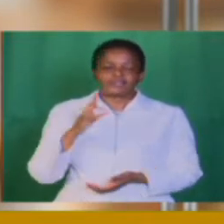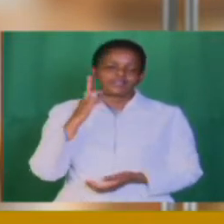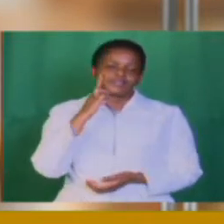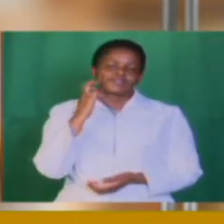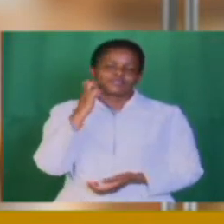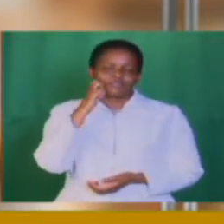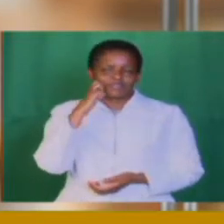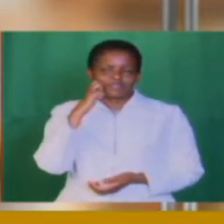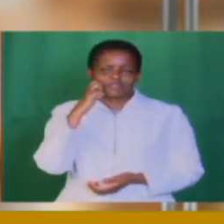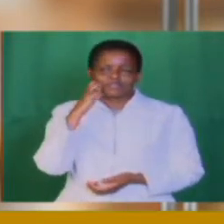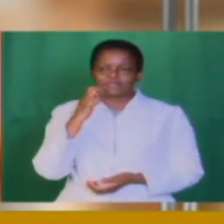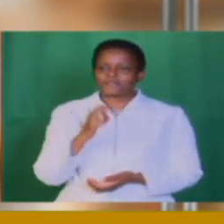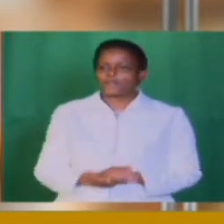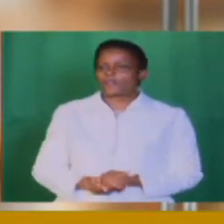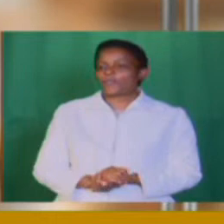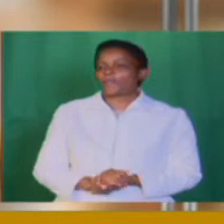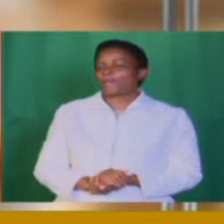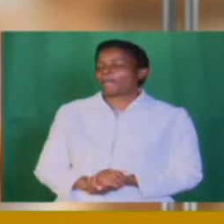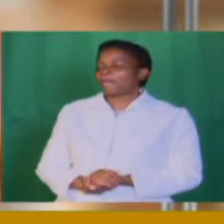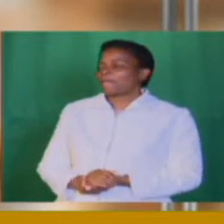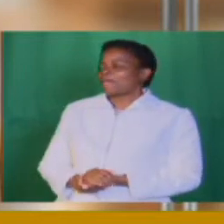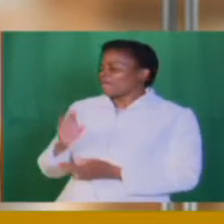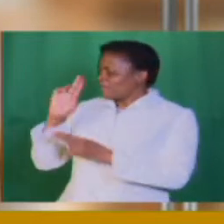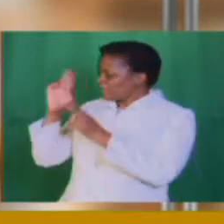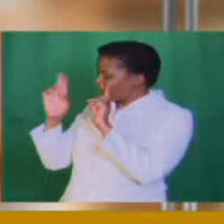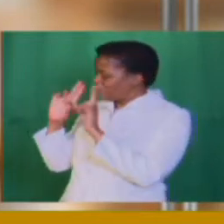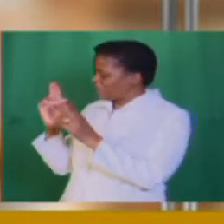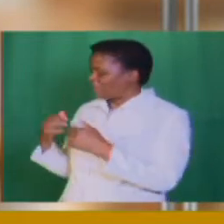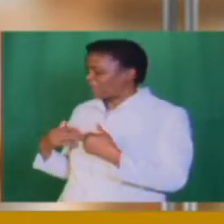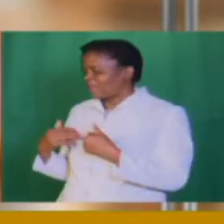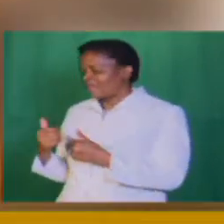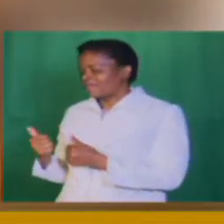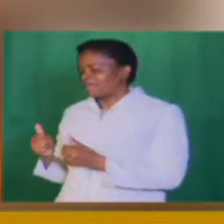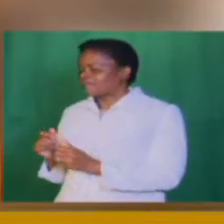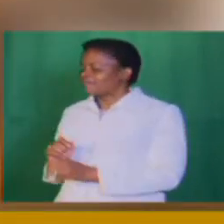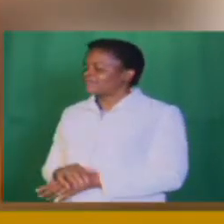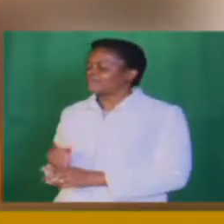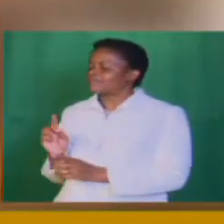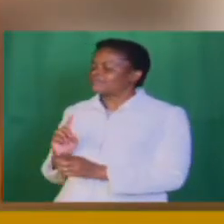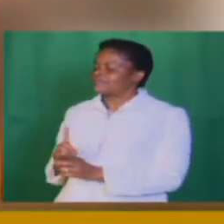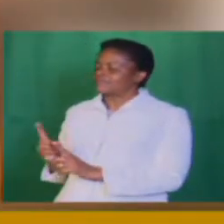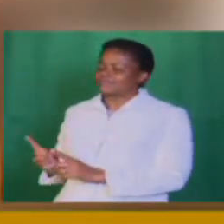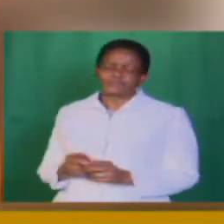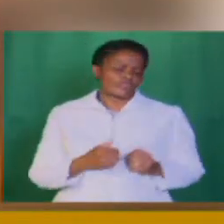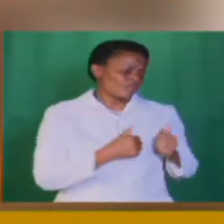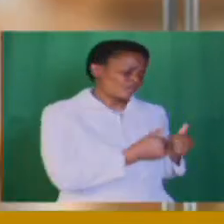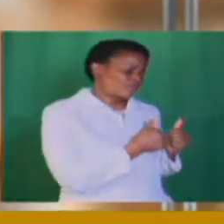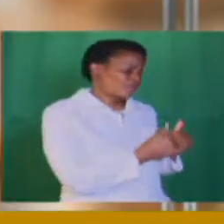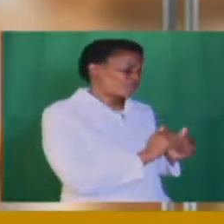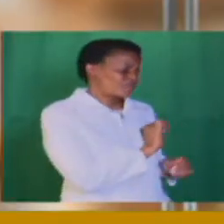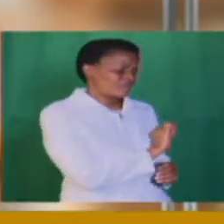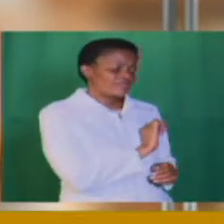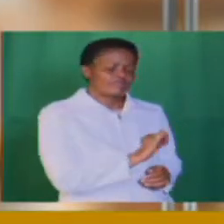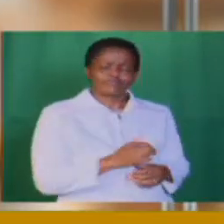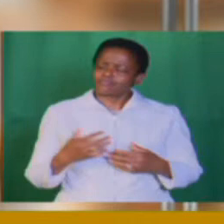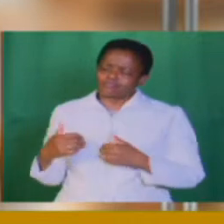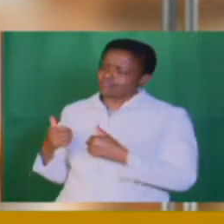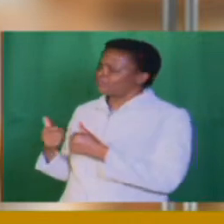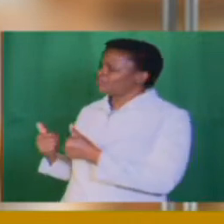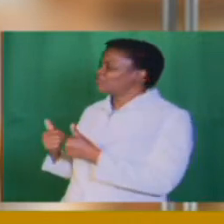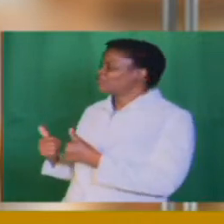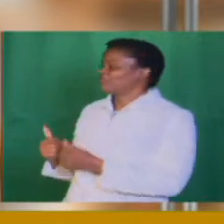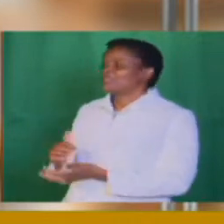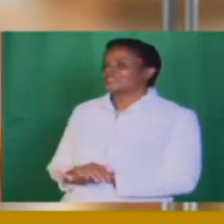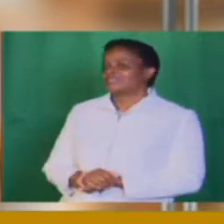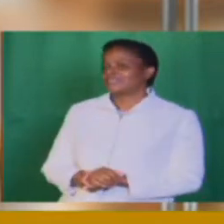Tobile Fagutse. Nomfundo, how are you doing today? Yeah, I'm good, Nawazi. How are you? I'm good, thank you very much. You have a wonderful smile, by the way.